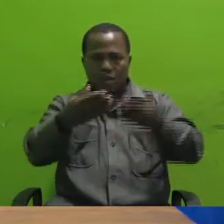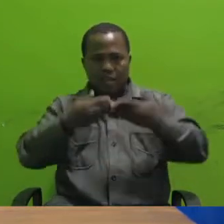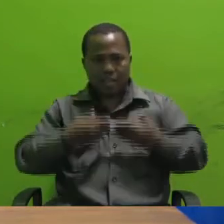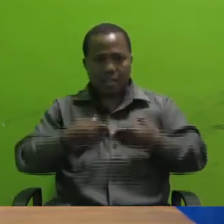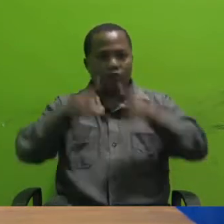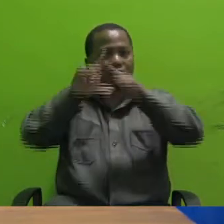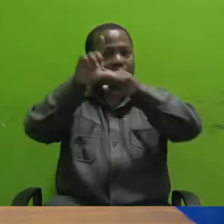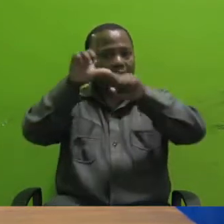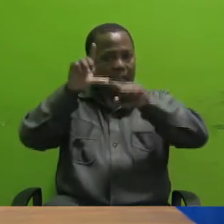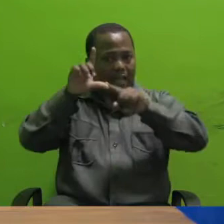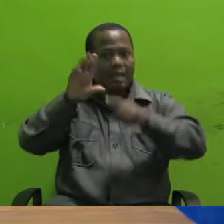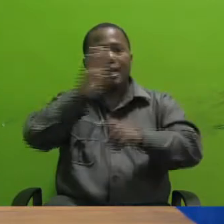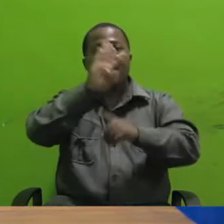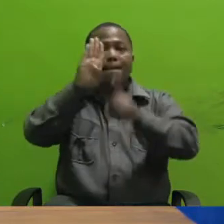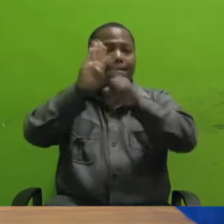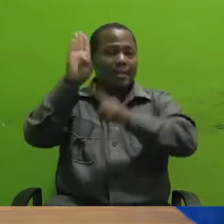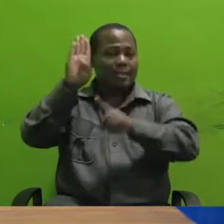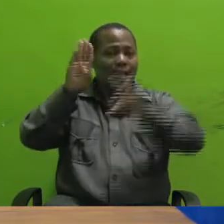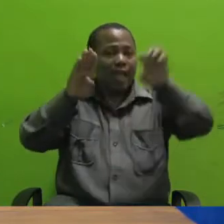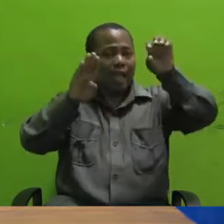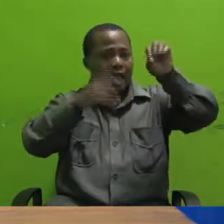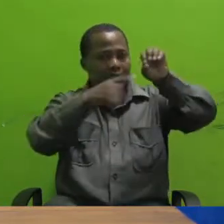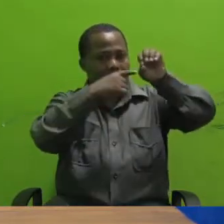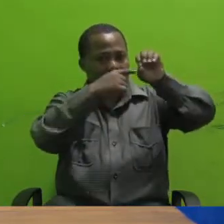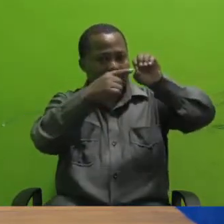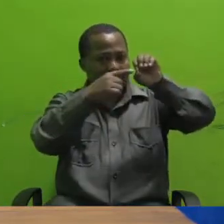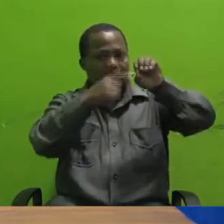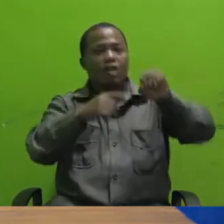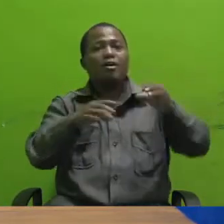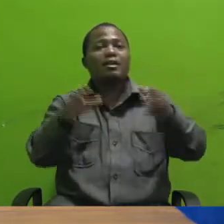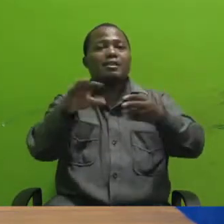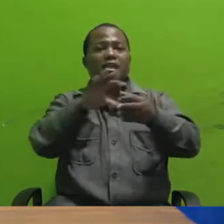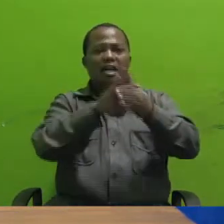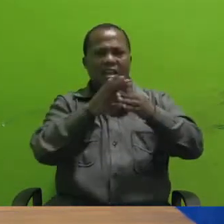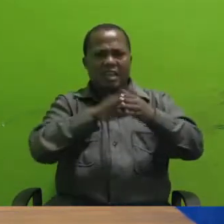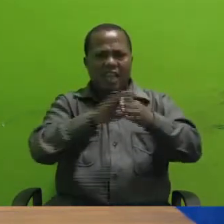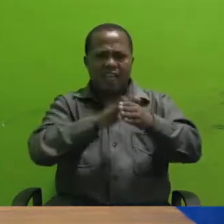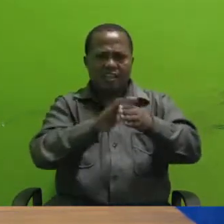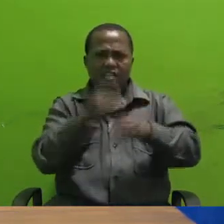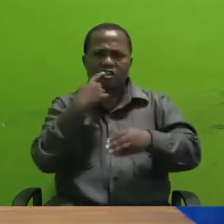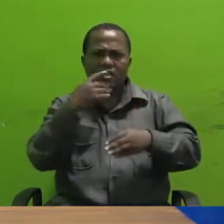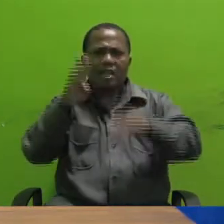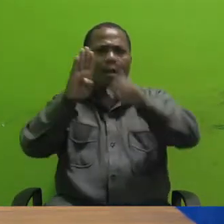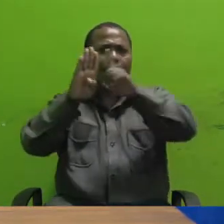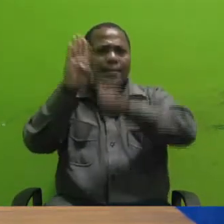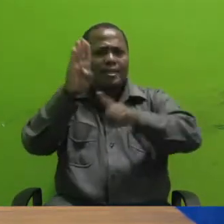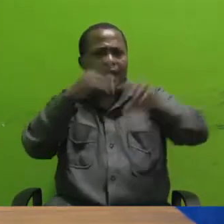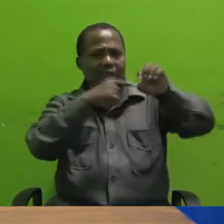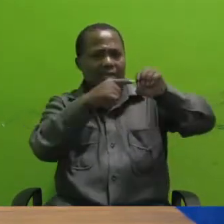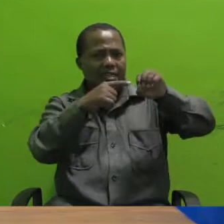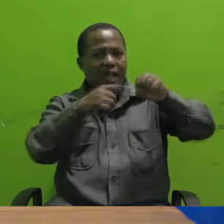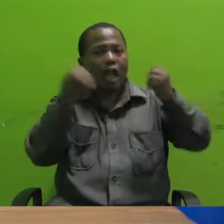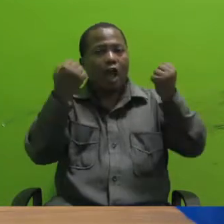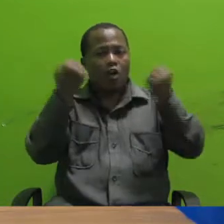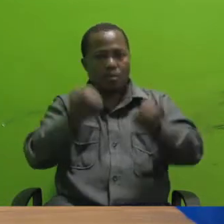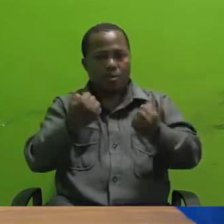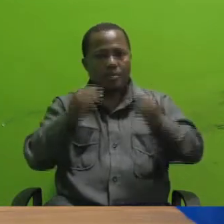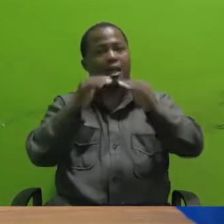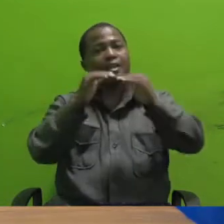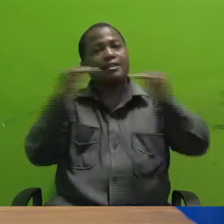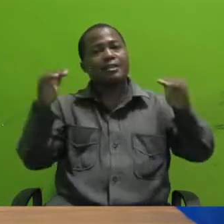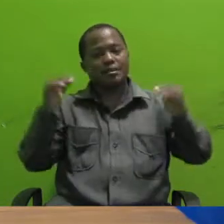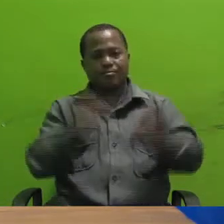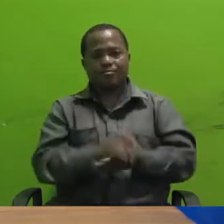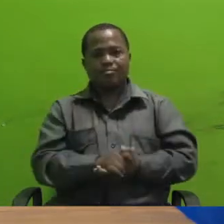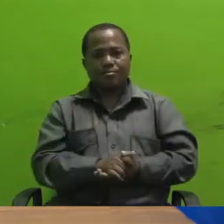angles, which is beta and theta, and the relation said theta and beta are complementary. And we said